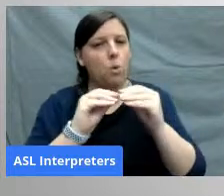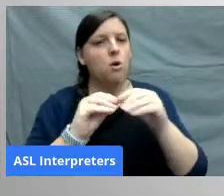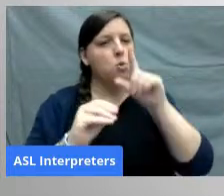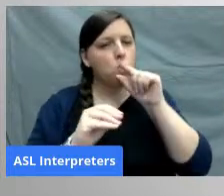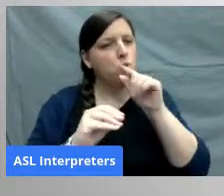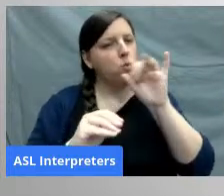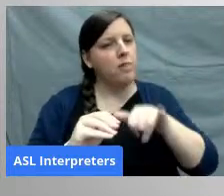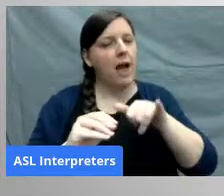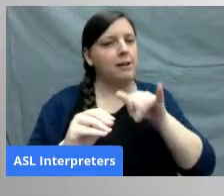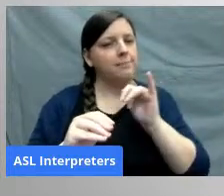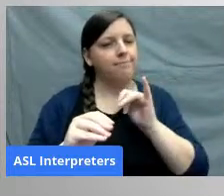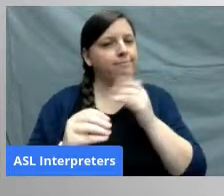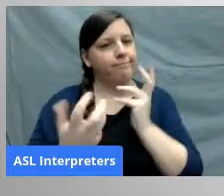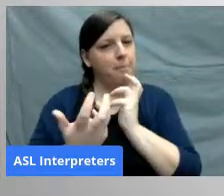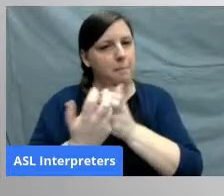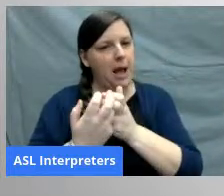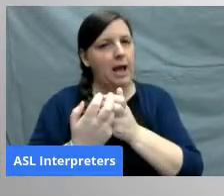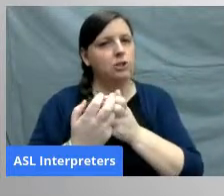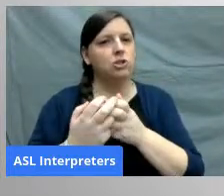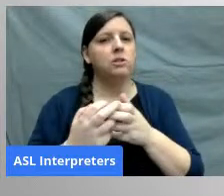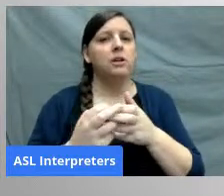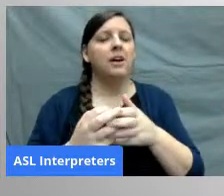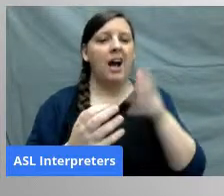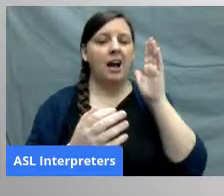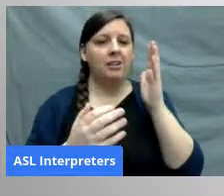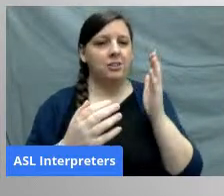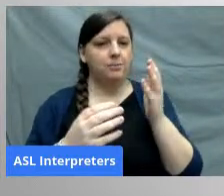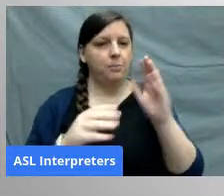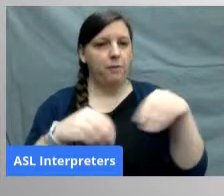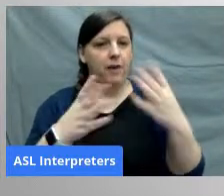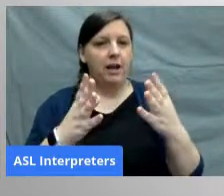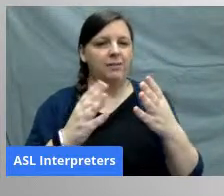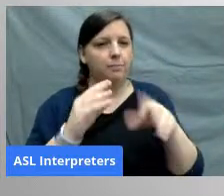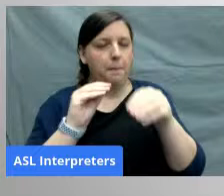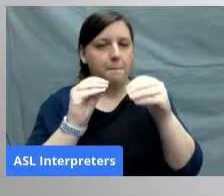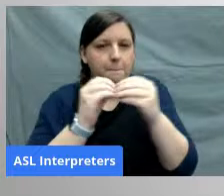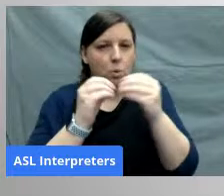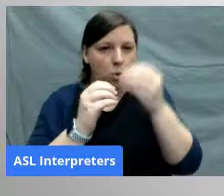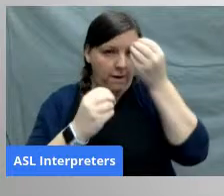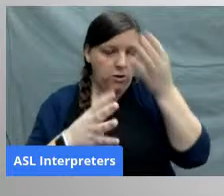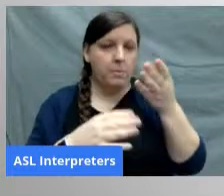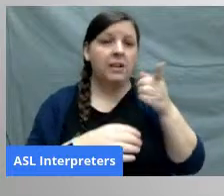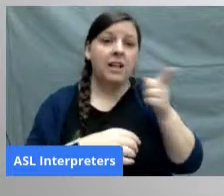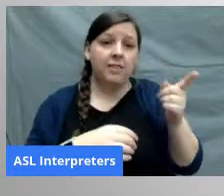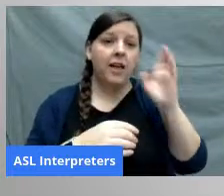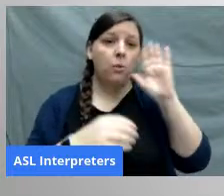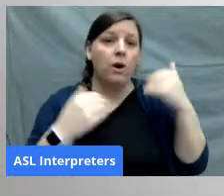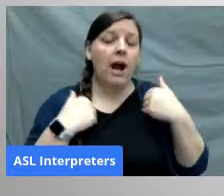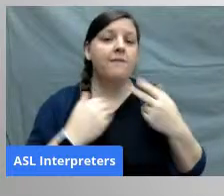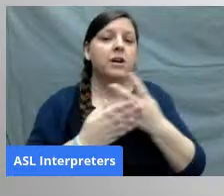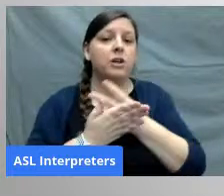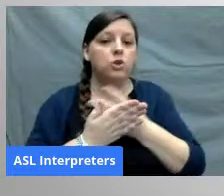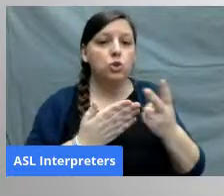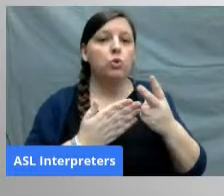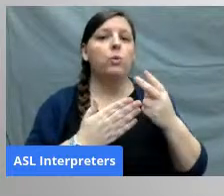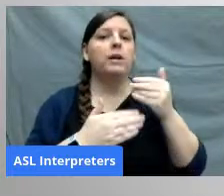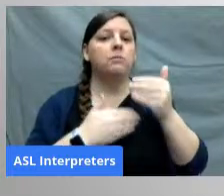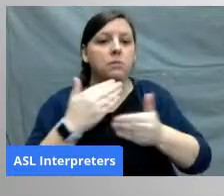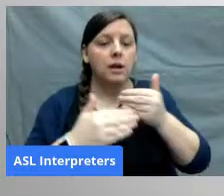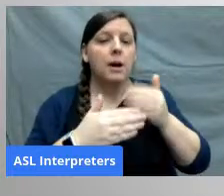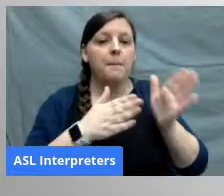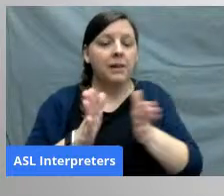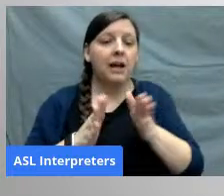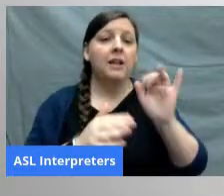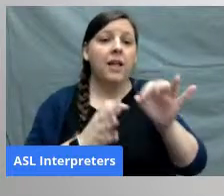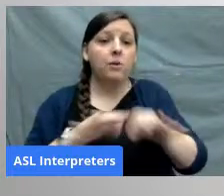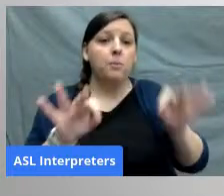information. As I said before, they will have a 2-week phase-in plan. It was very important to our special education